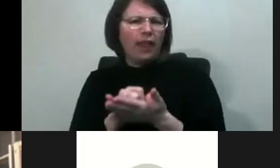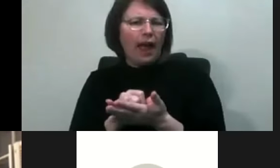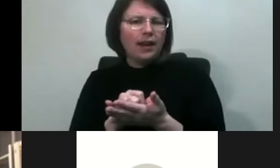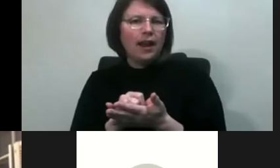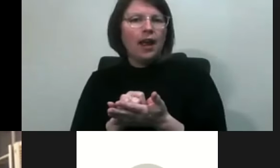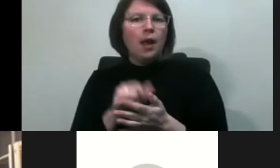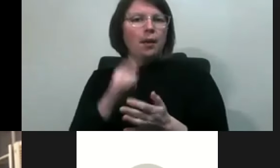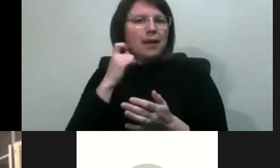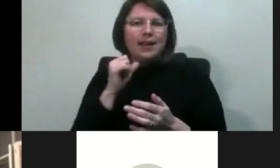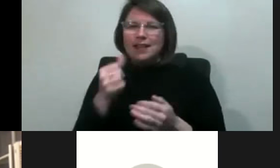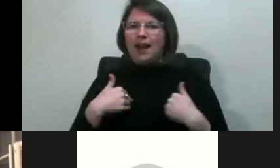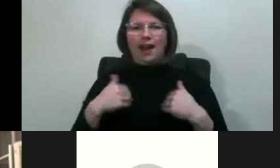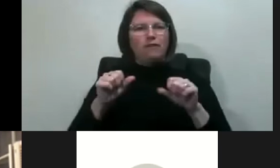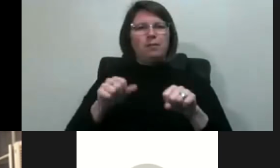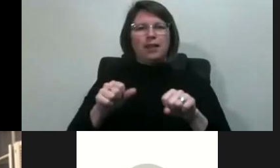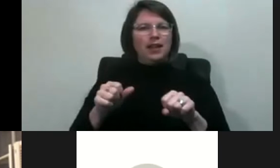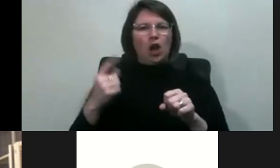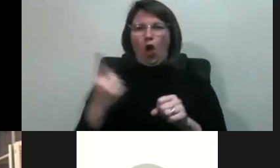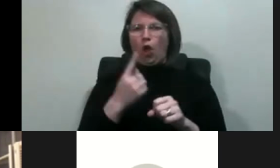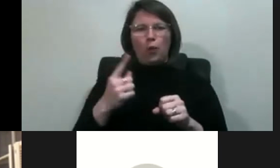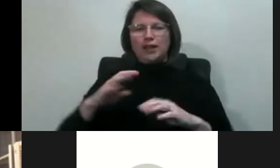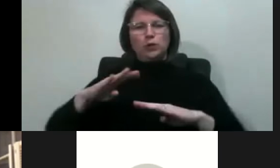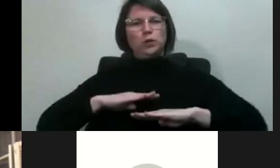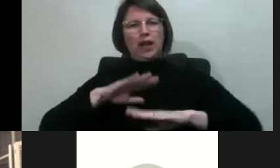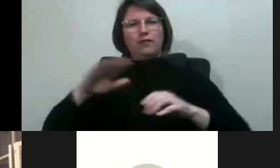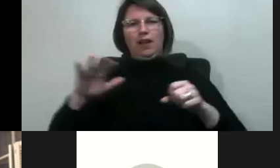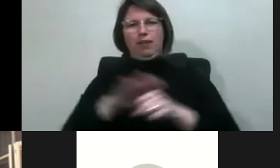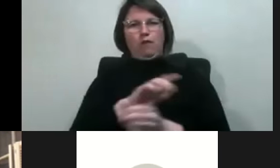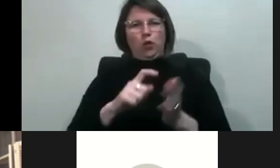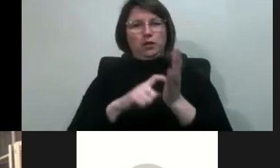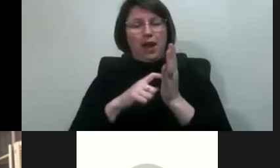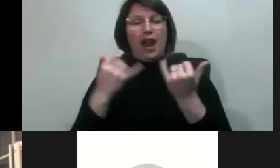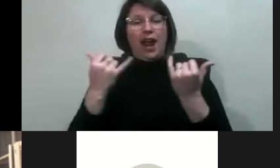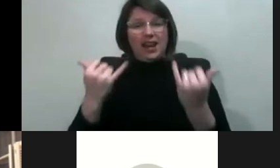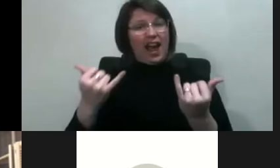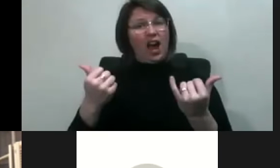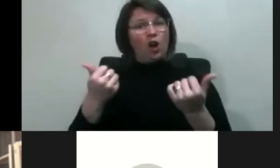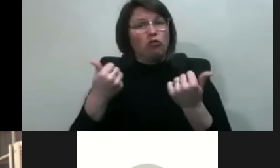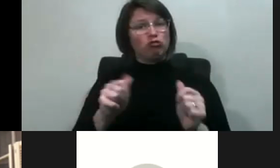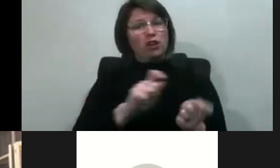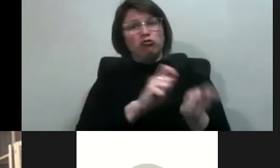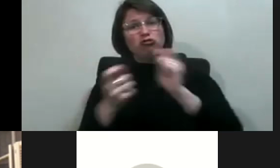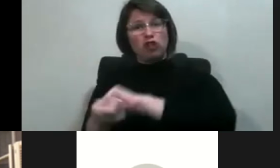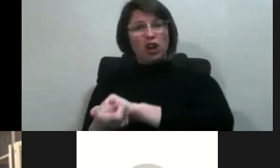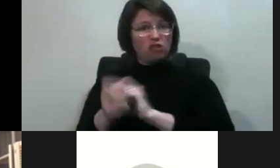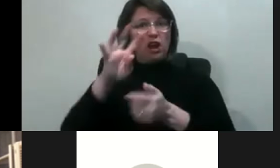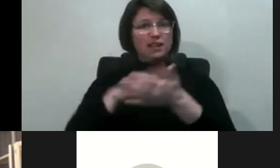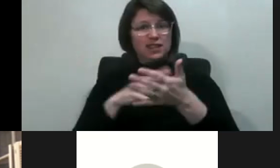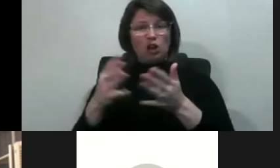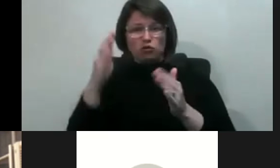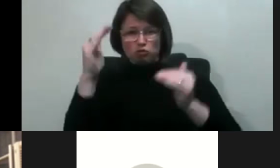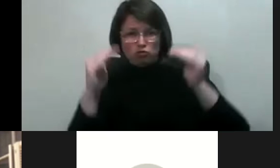ability to meet that other demand. So this is sort of an effort to try to create a schedule to see how much we